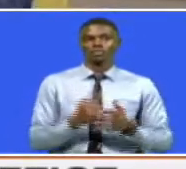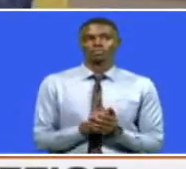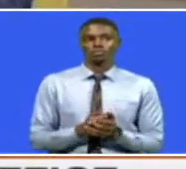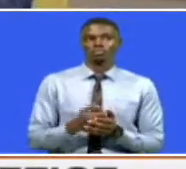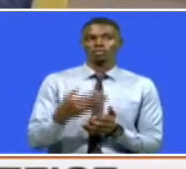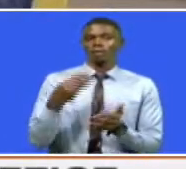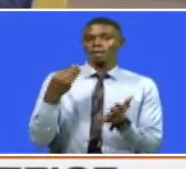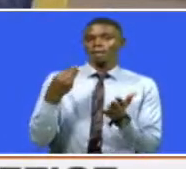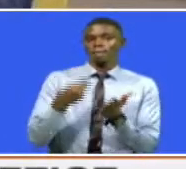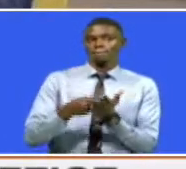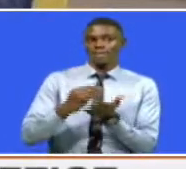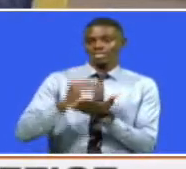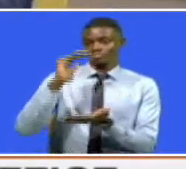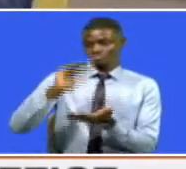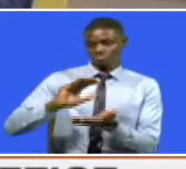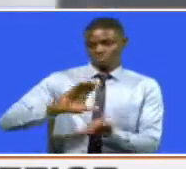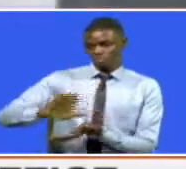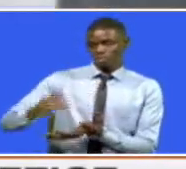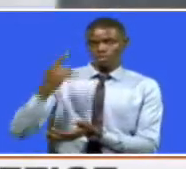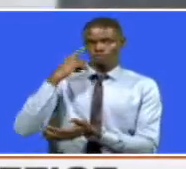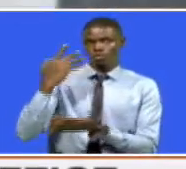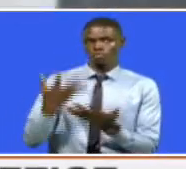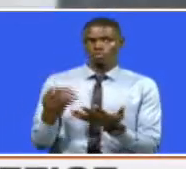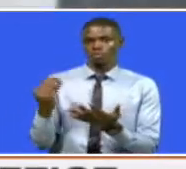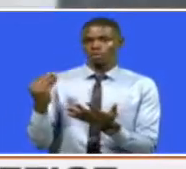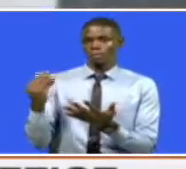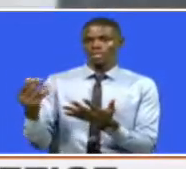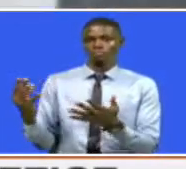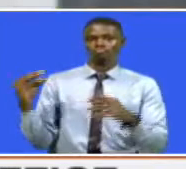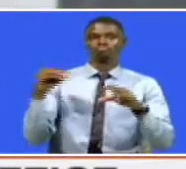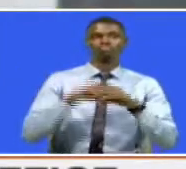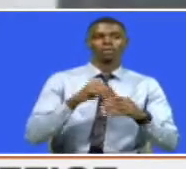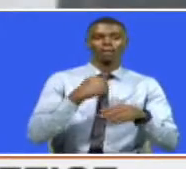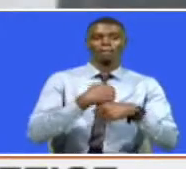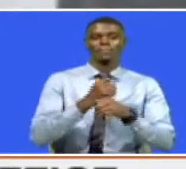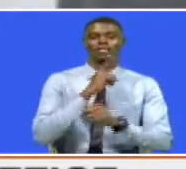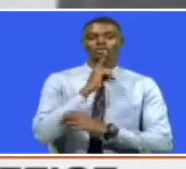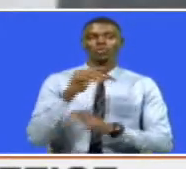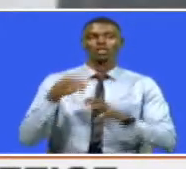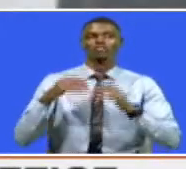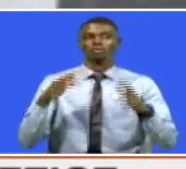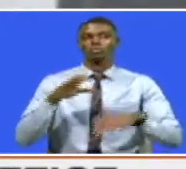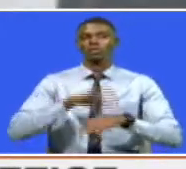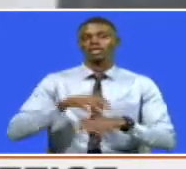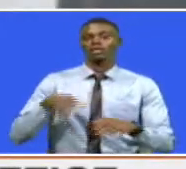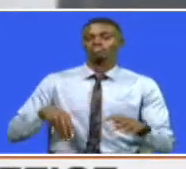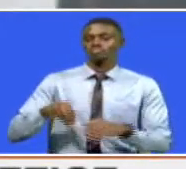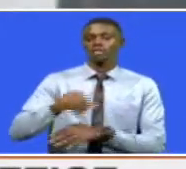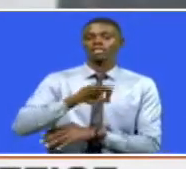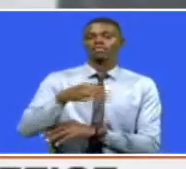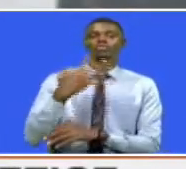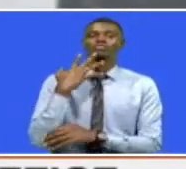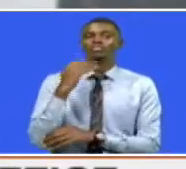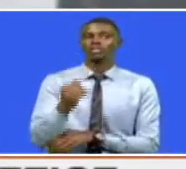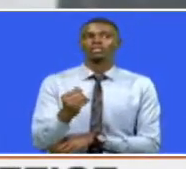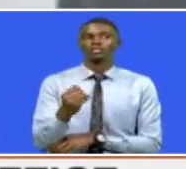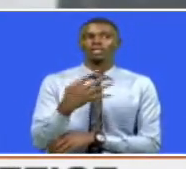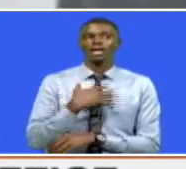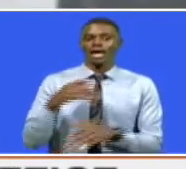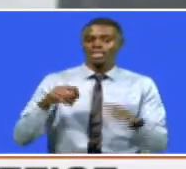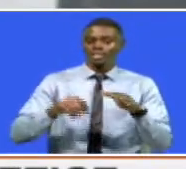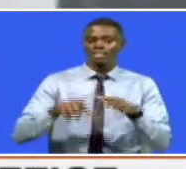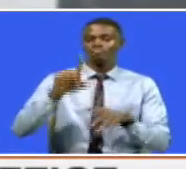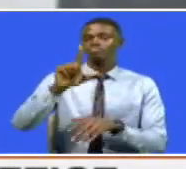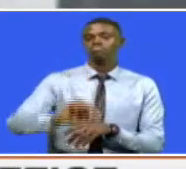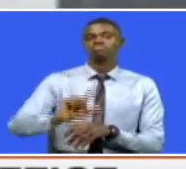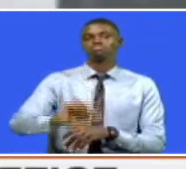for the subsidy? How much money is actually going into making sure that farmers are getting fertilizer at 3,500 and seeds at a lower